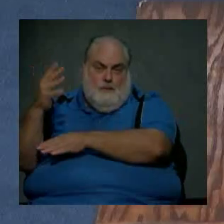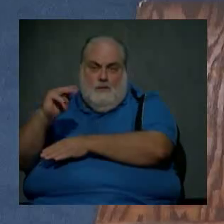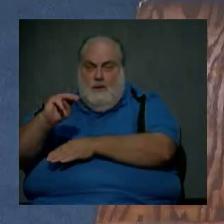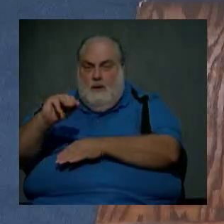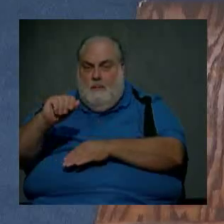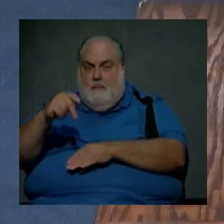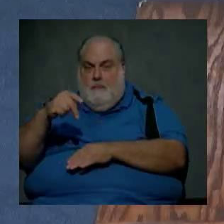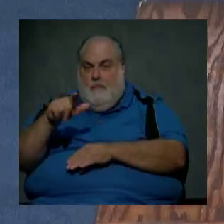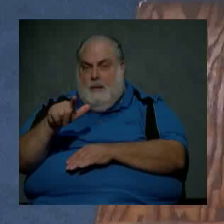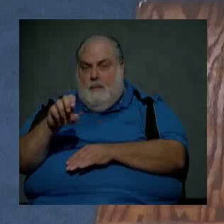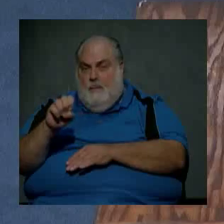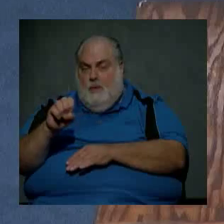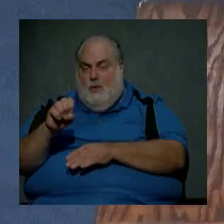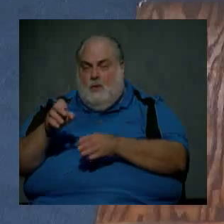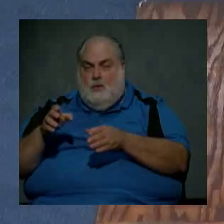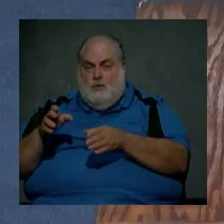trees.